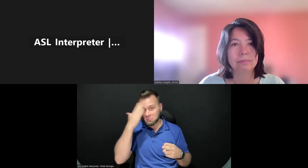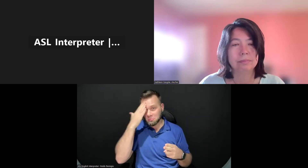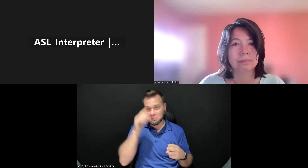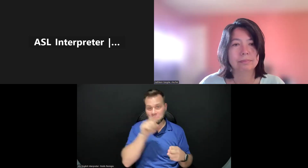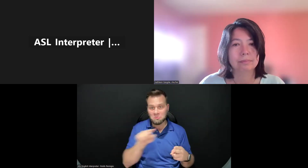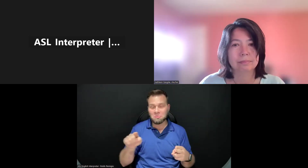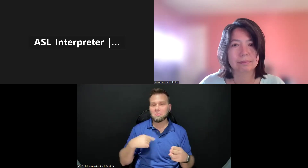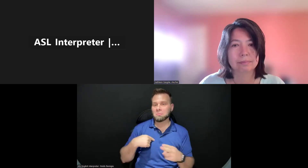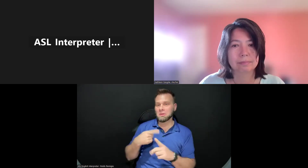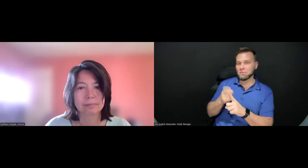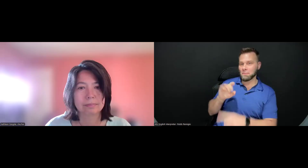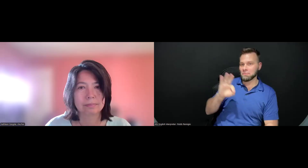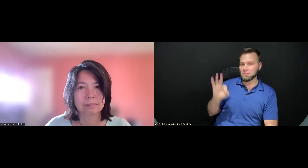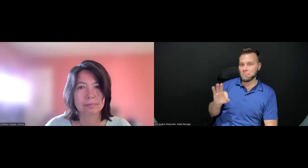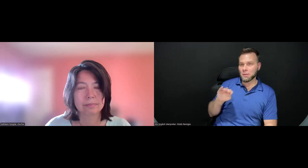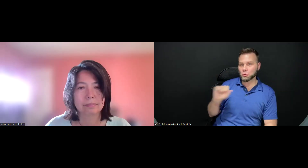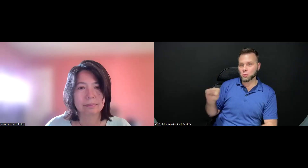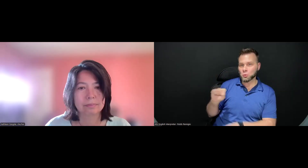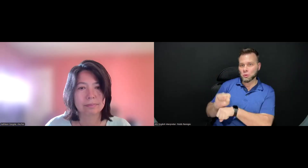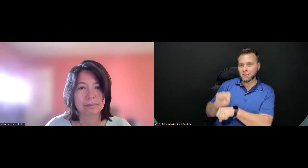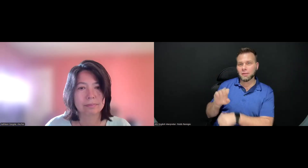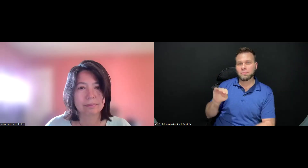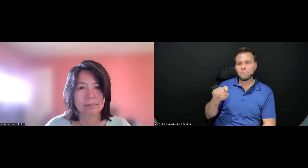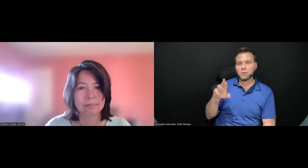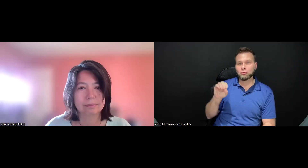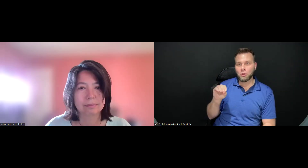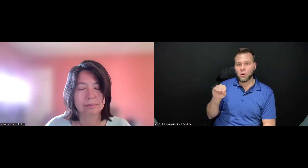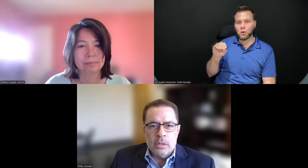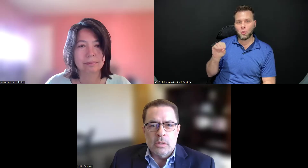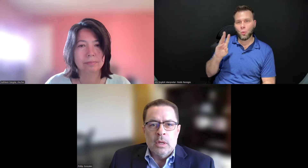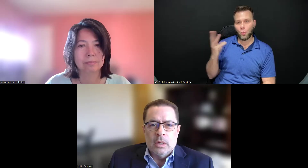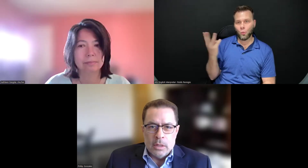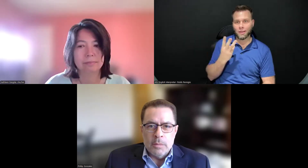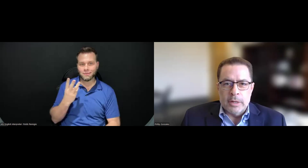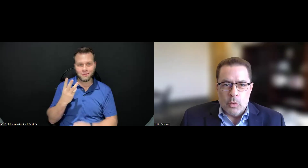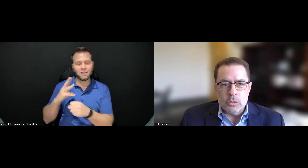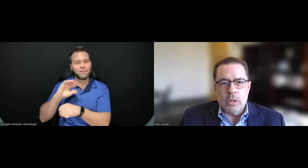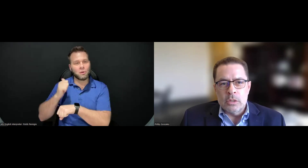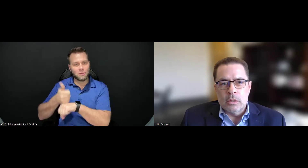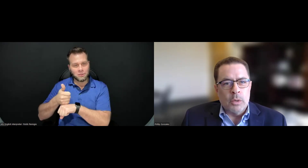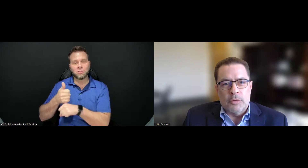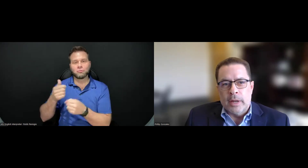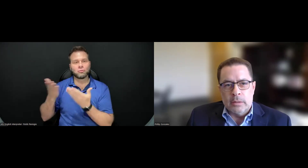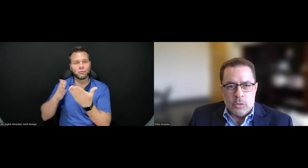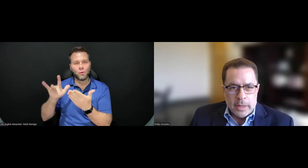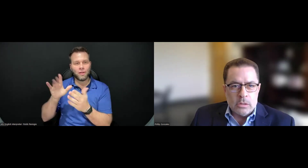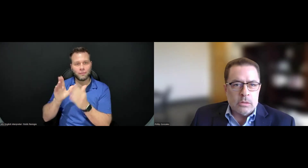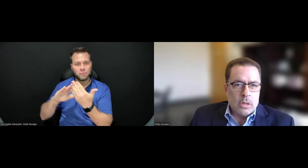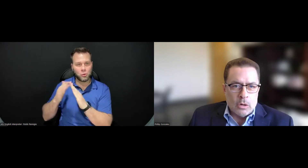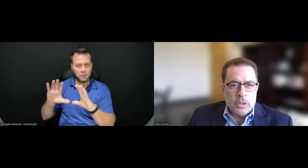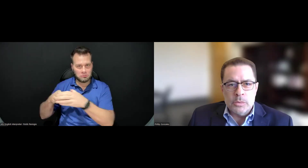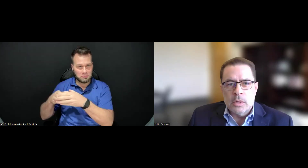Framingham, Massachusetts, and the Metro West Health Foundation serves 25 communities in the Metro West region. We provide